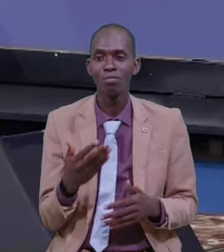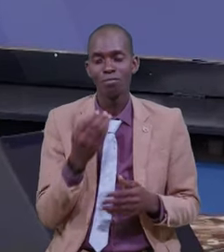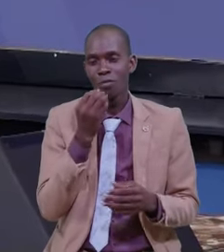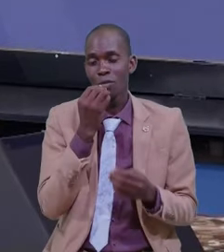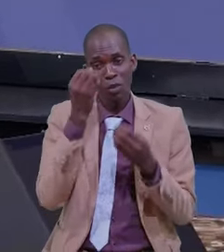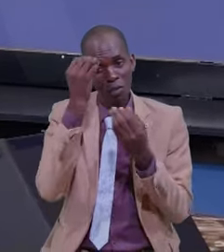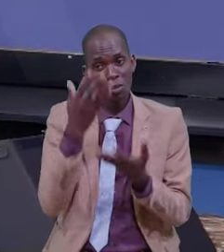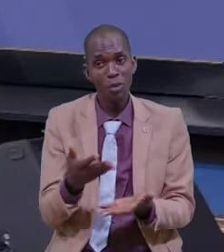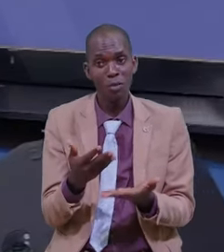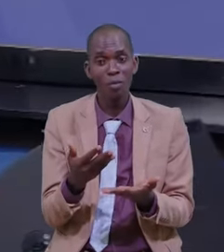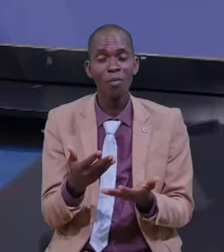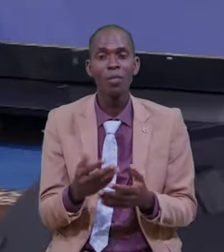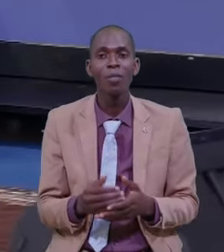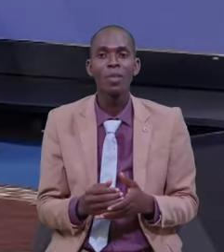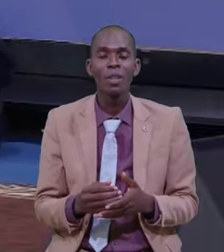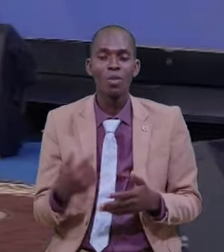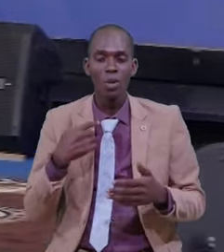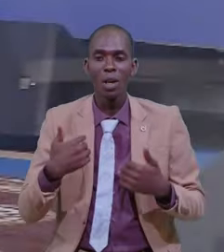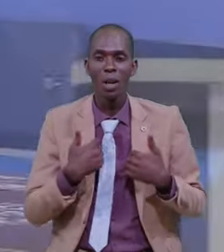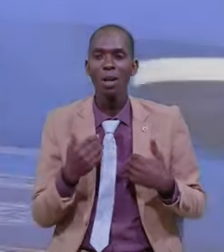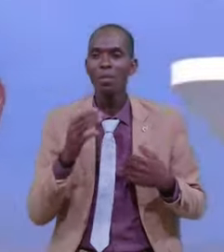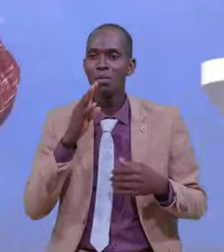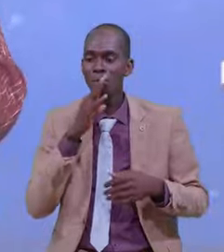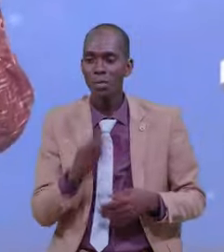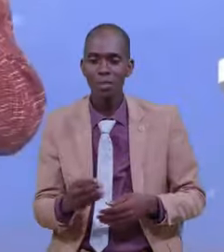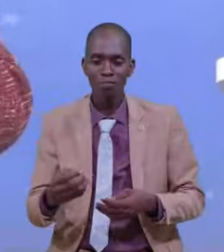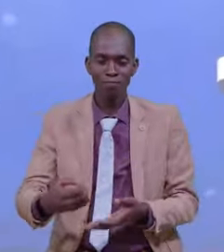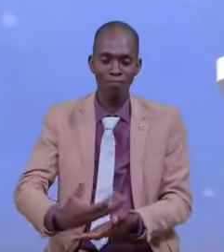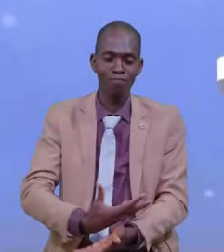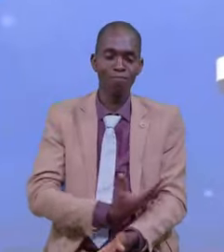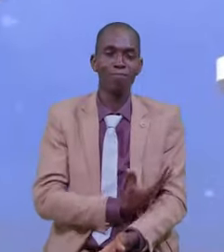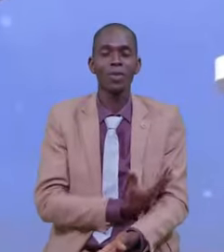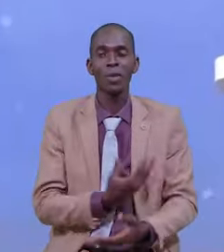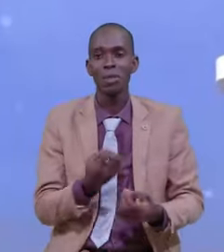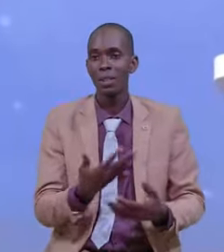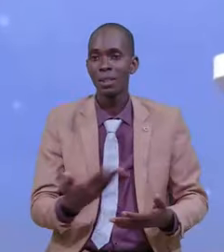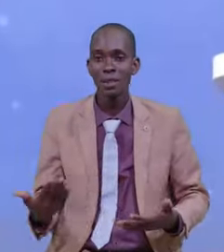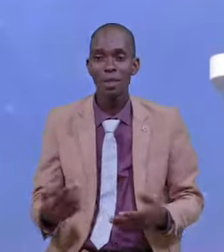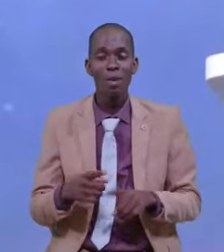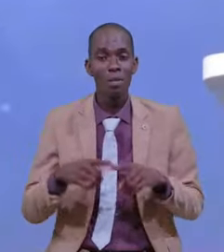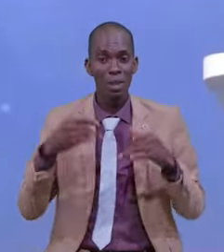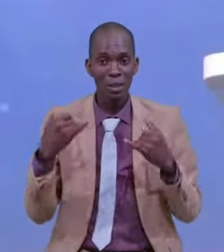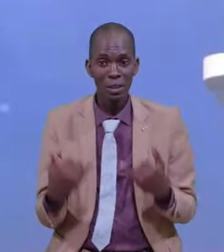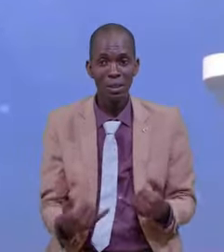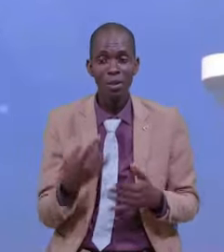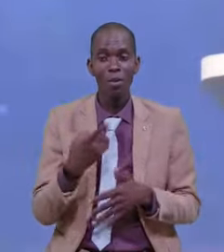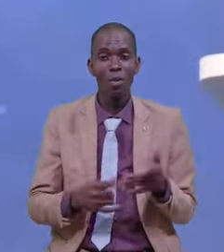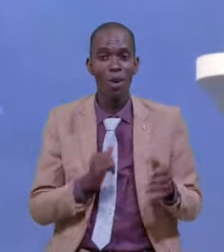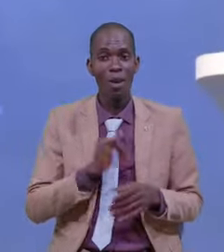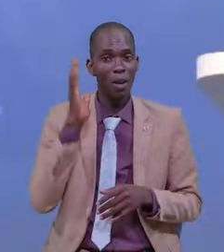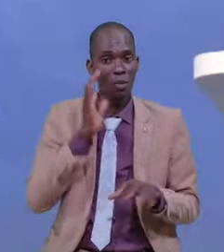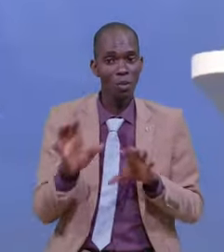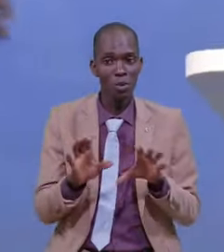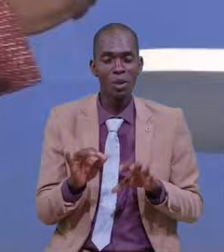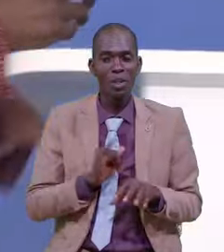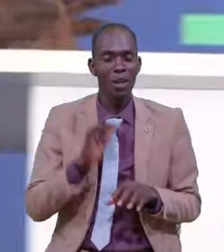already injected into you. But now, what I'm going to do, I'm going to just wrap it